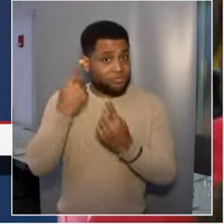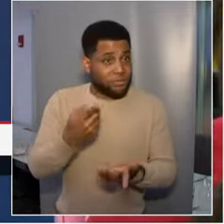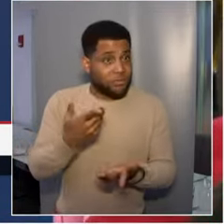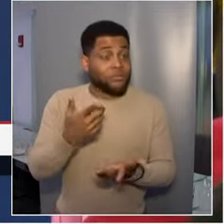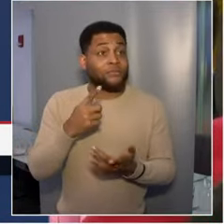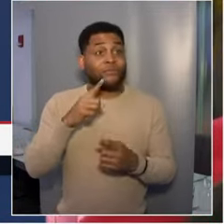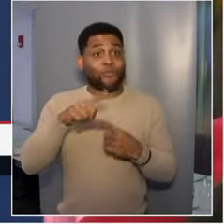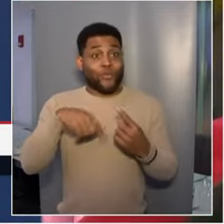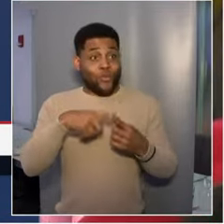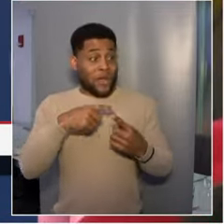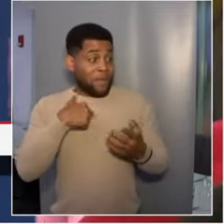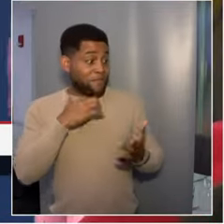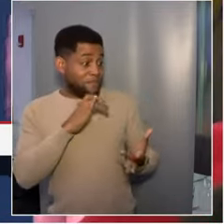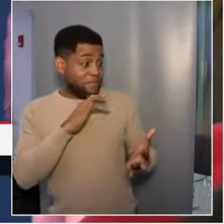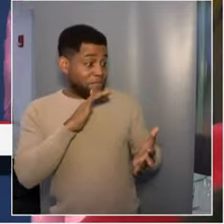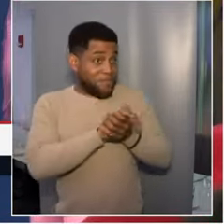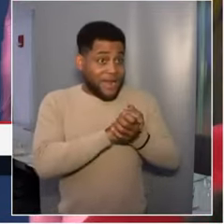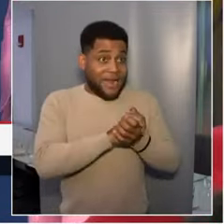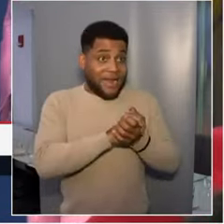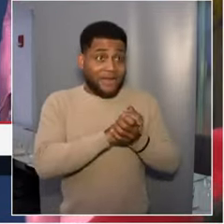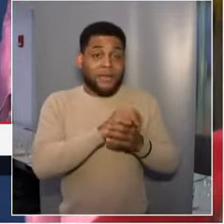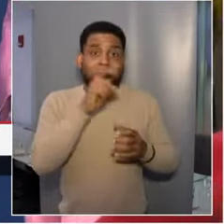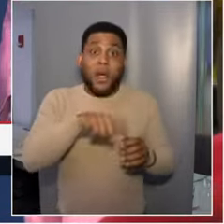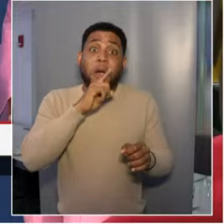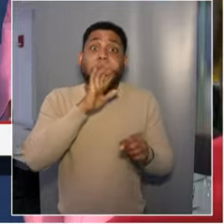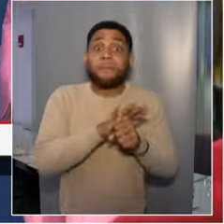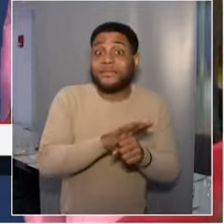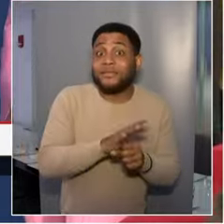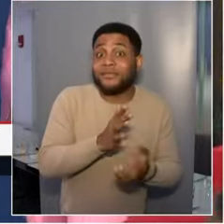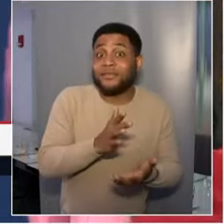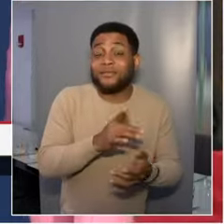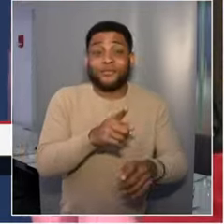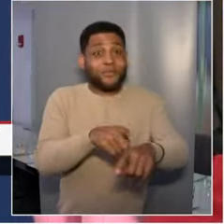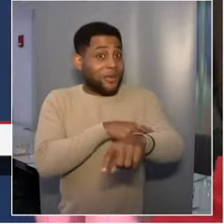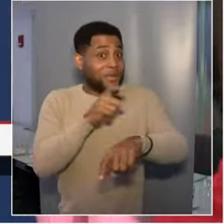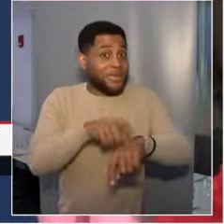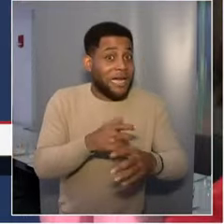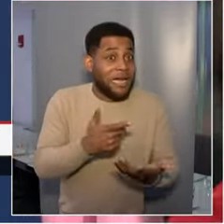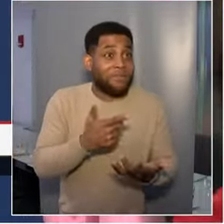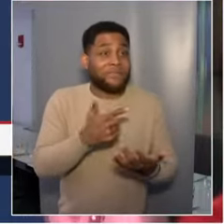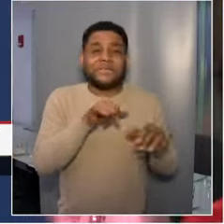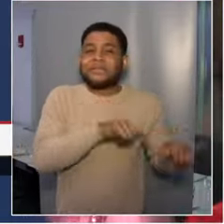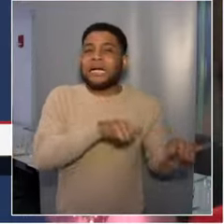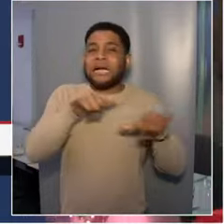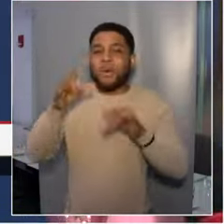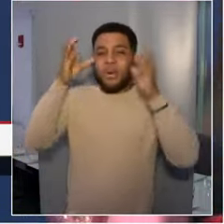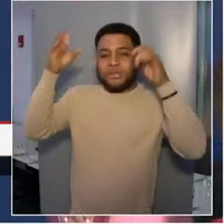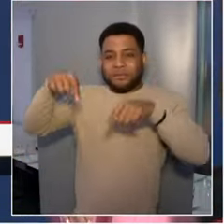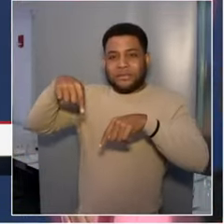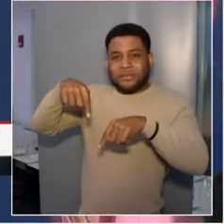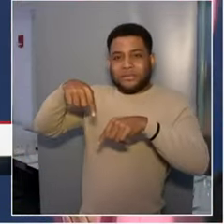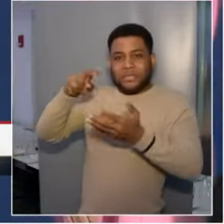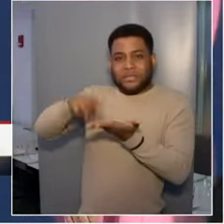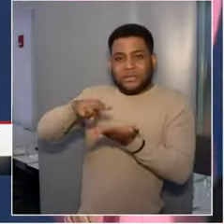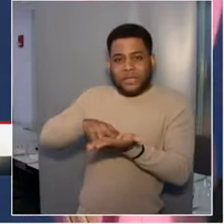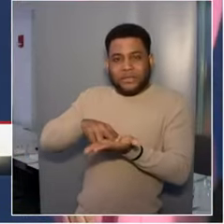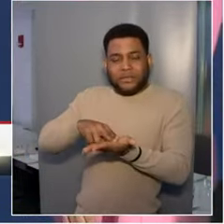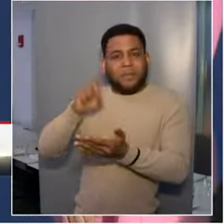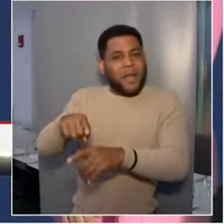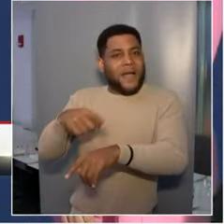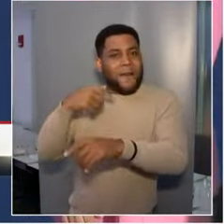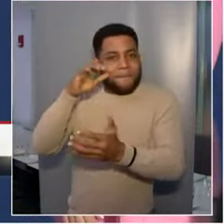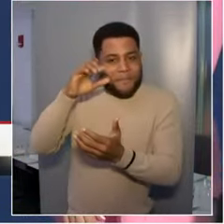said, you have to commit to a really, really long-term lease. The lease is the rest